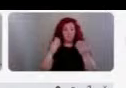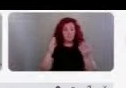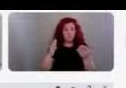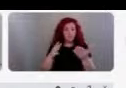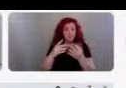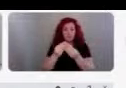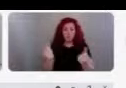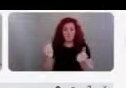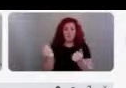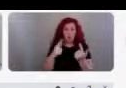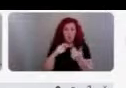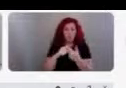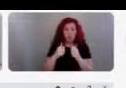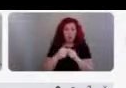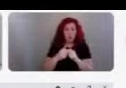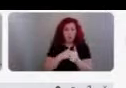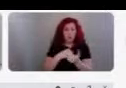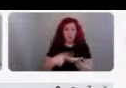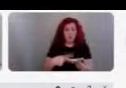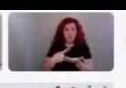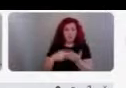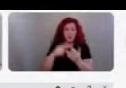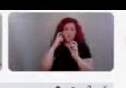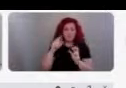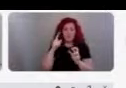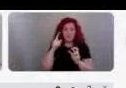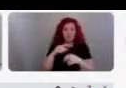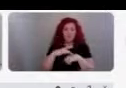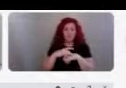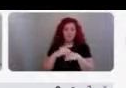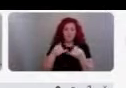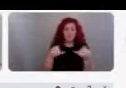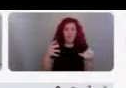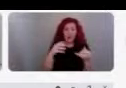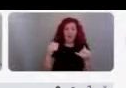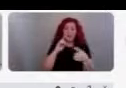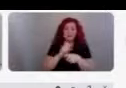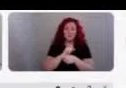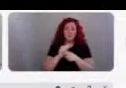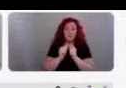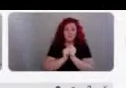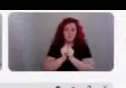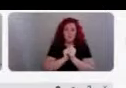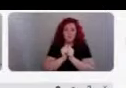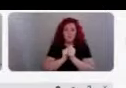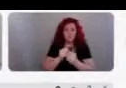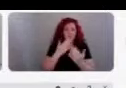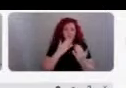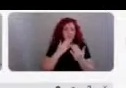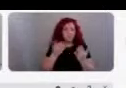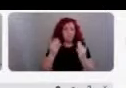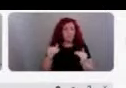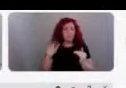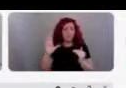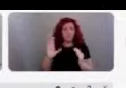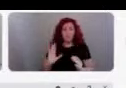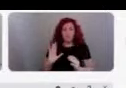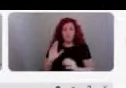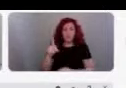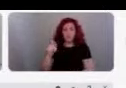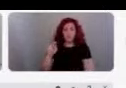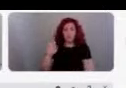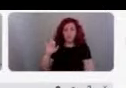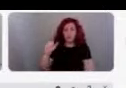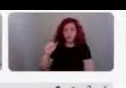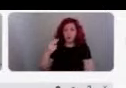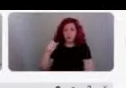contiguousness respect for geographic boundaries and the legitimate competitiveness thank you the next speaker is patricia